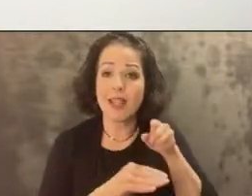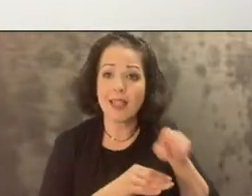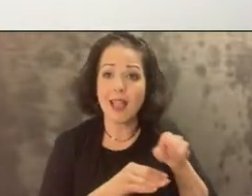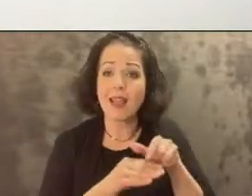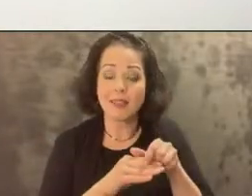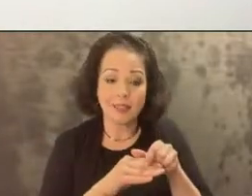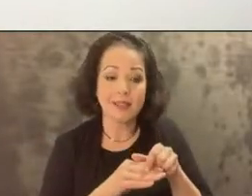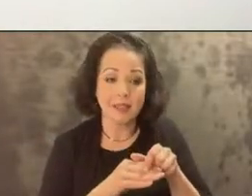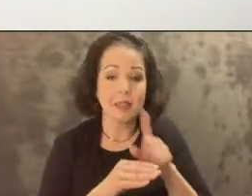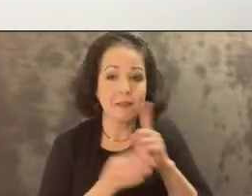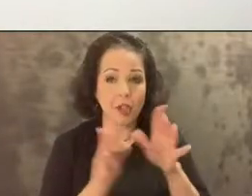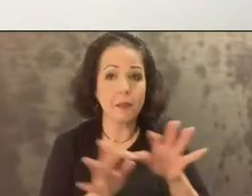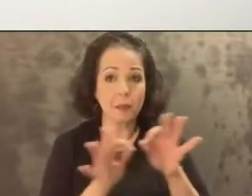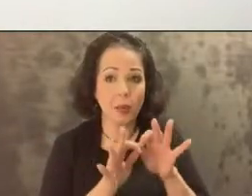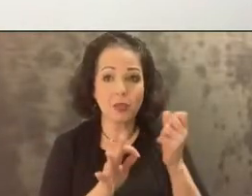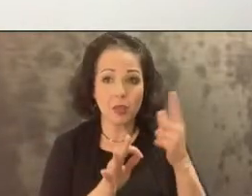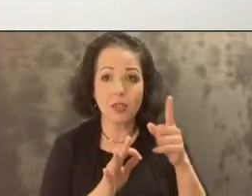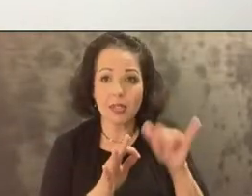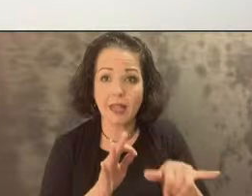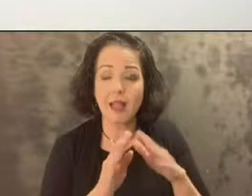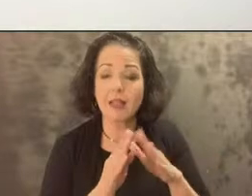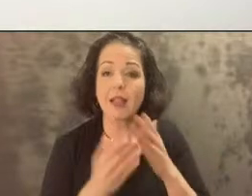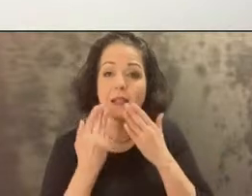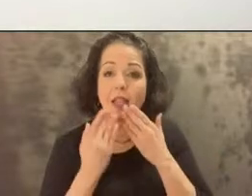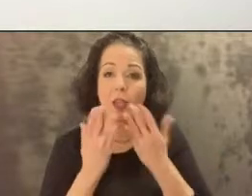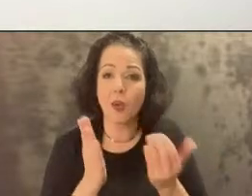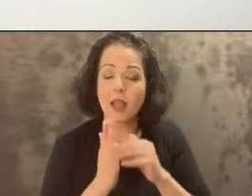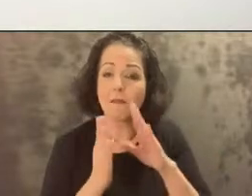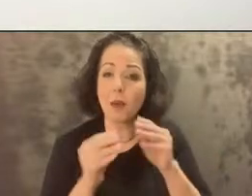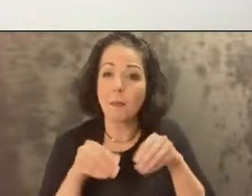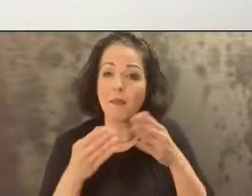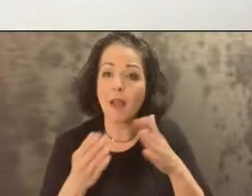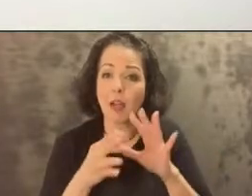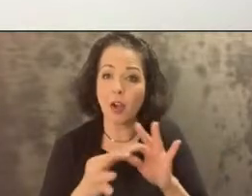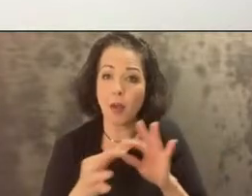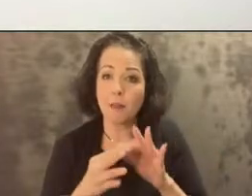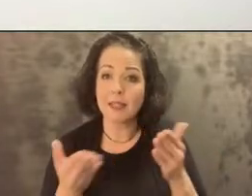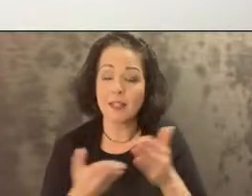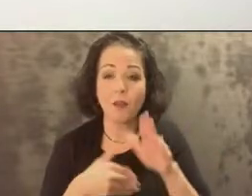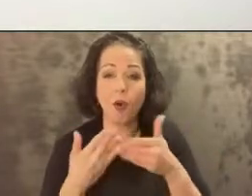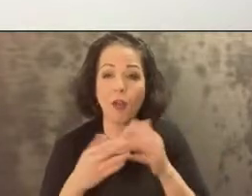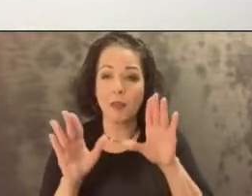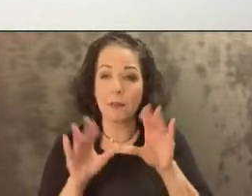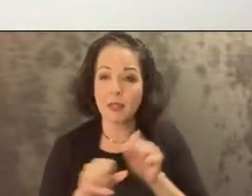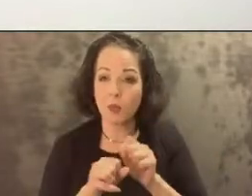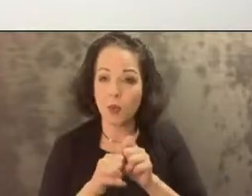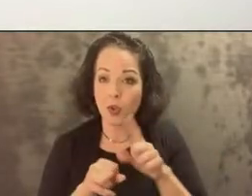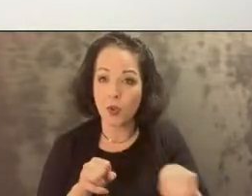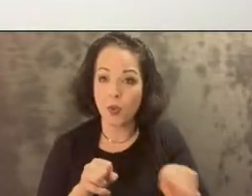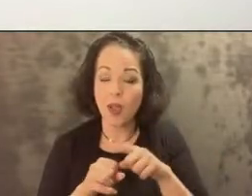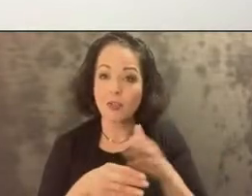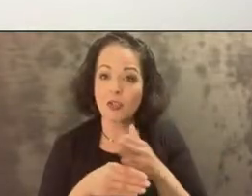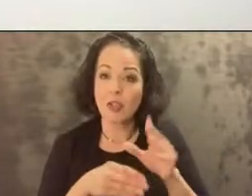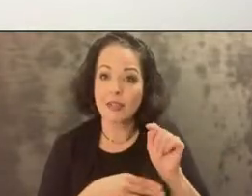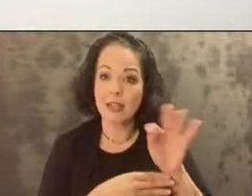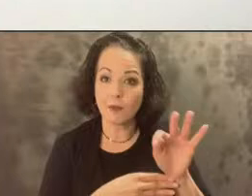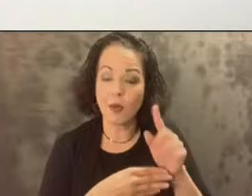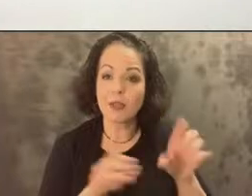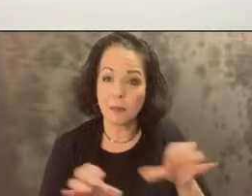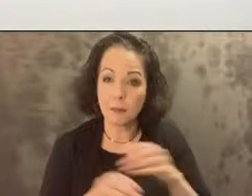really important. I thank you again for the opportunity to provide a comment here and for all the amazing work that Chair, the task force members, and the staff are